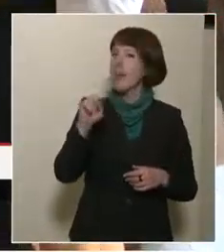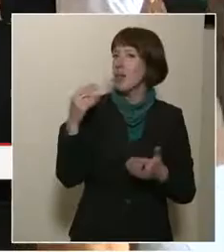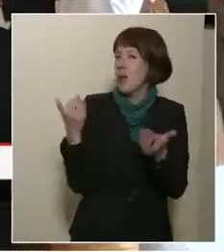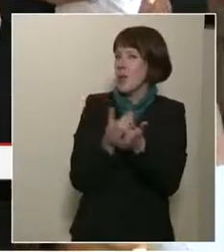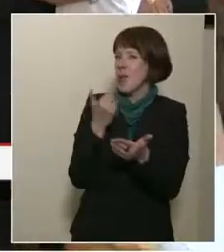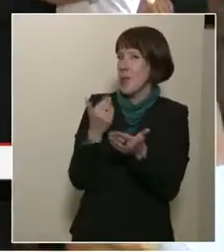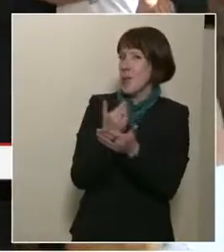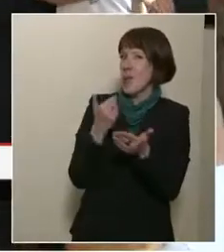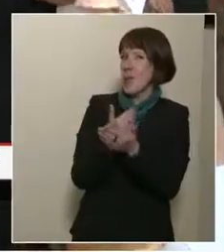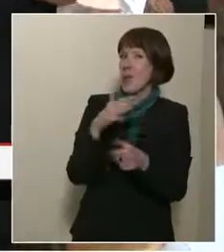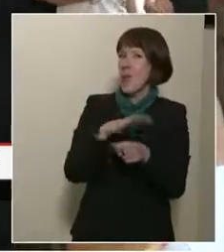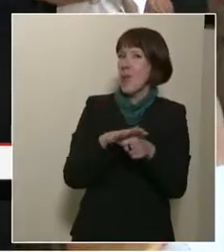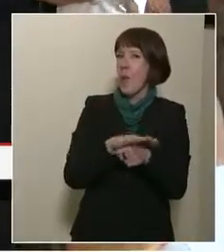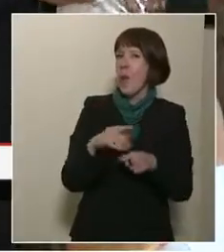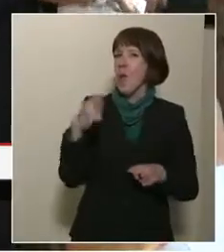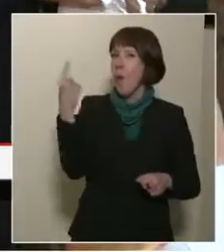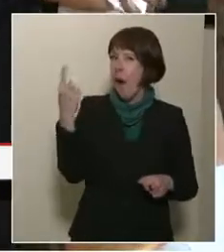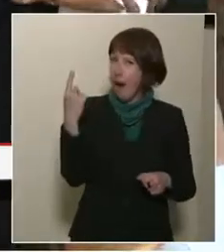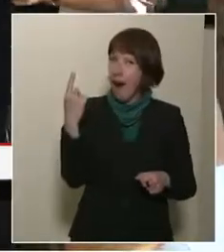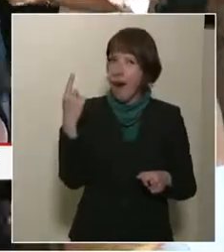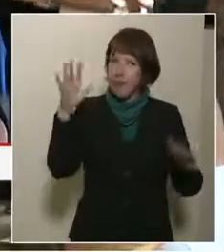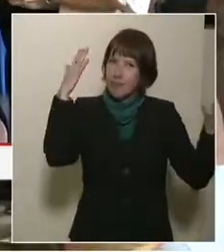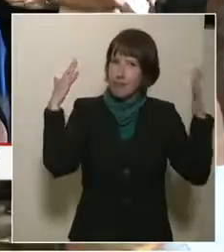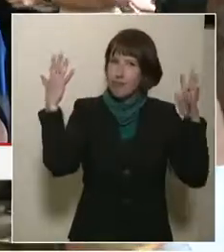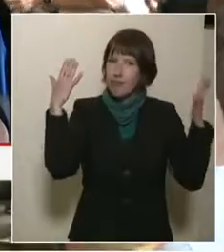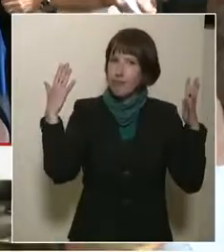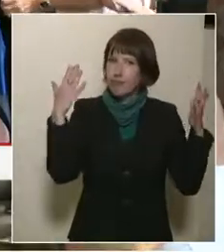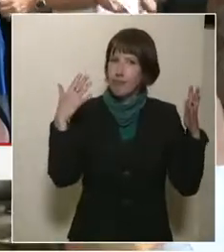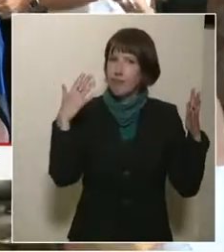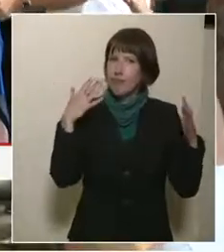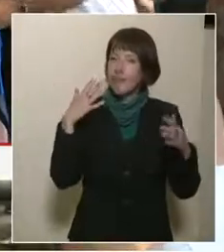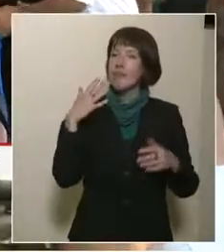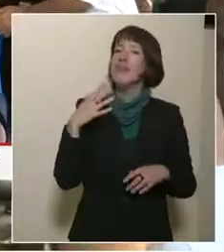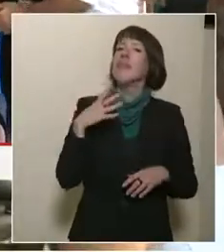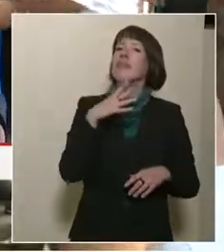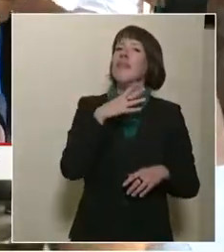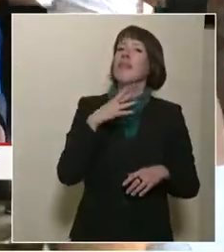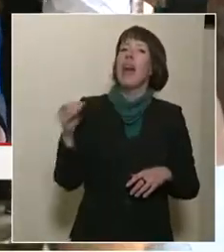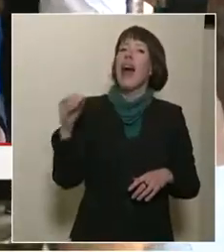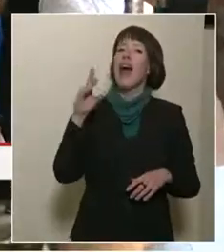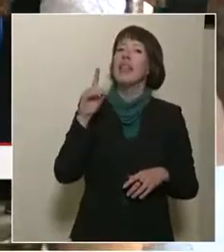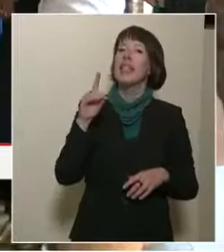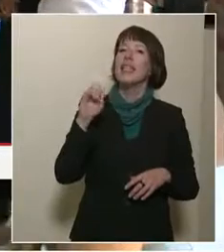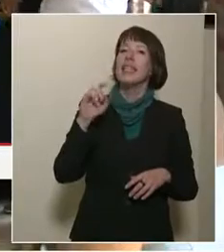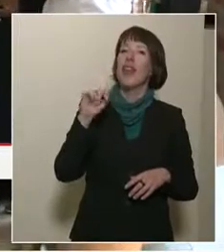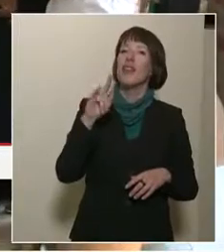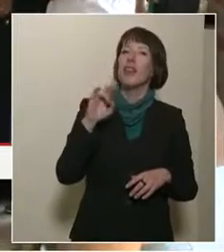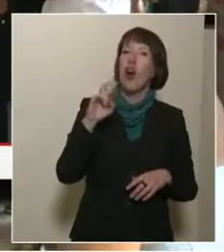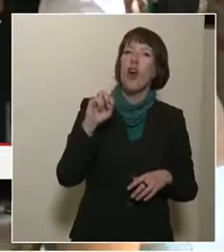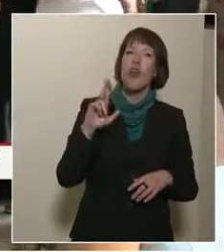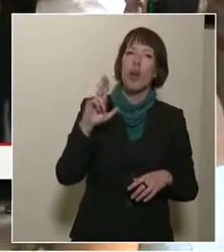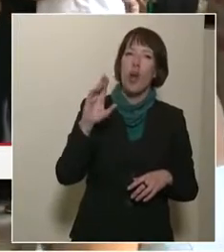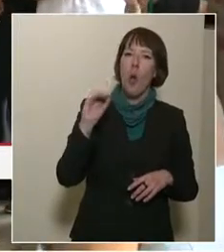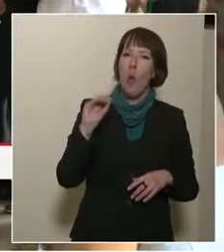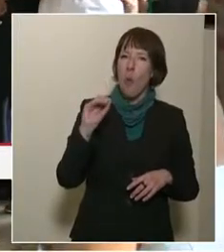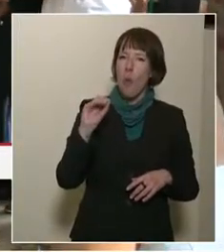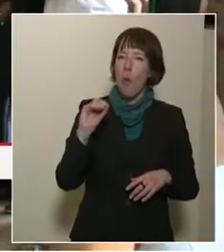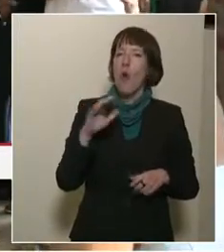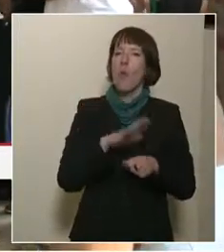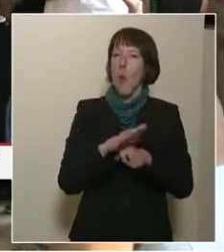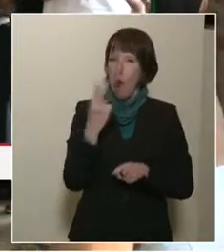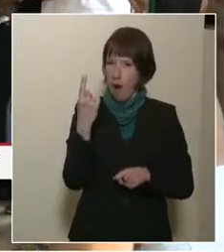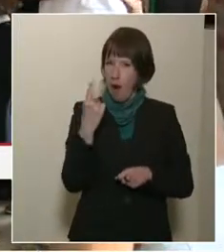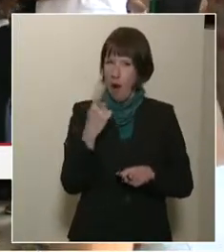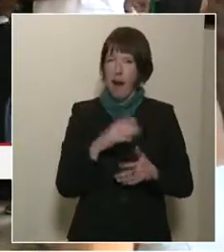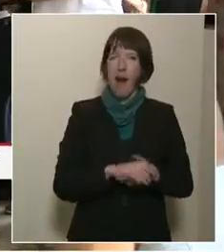incoming Ward 1 Moker. And Moises Del Rosario, the Ward 1 Moker.